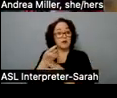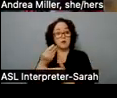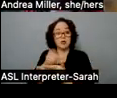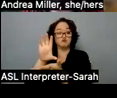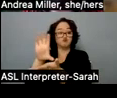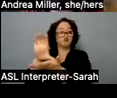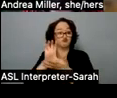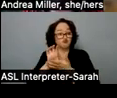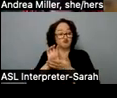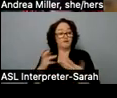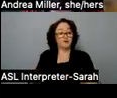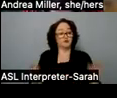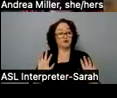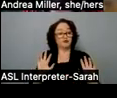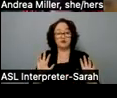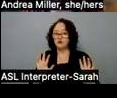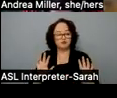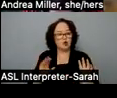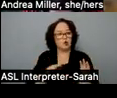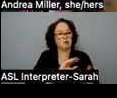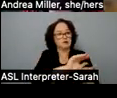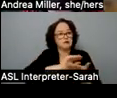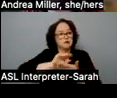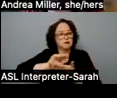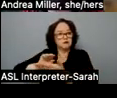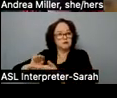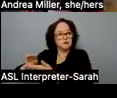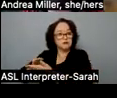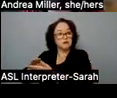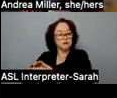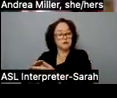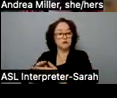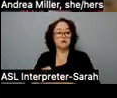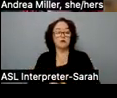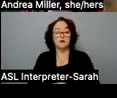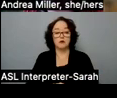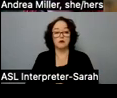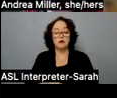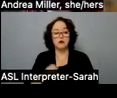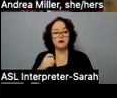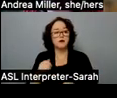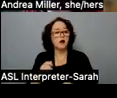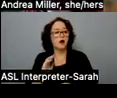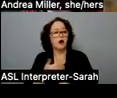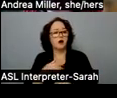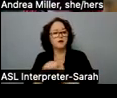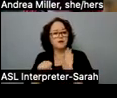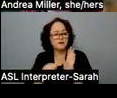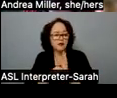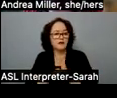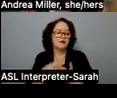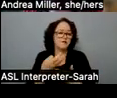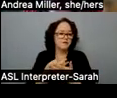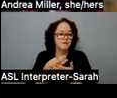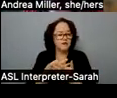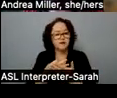pretty masterful, I think, folks at our state housing finance agency that help put these projects together,